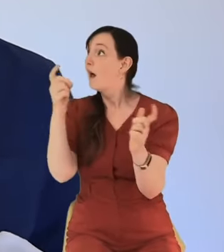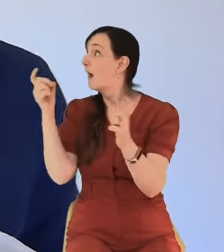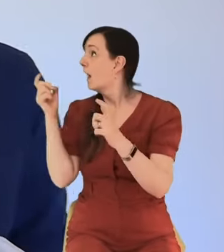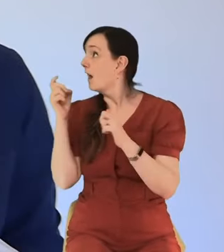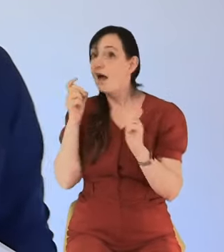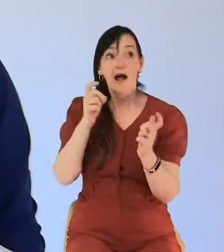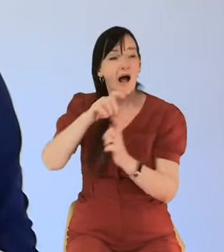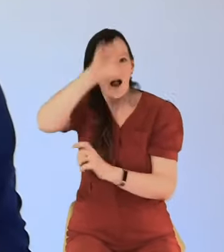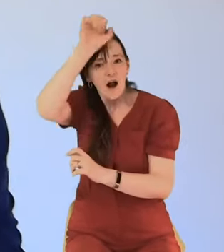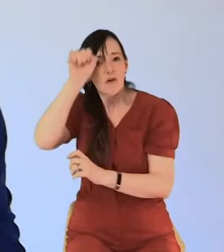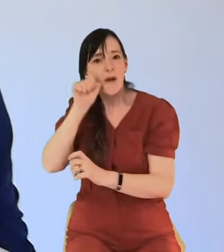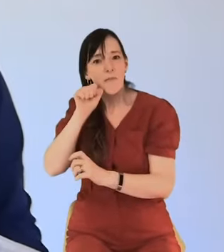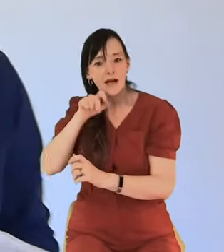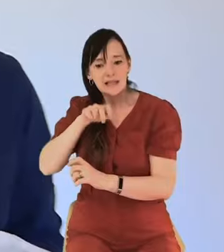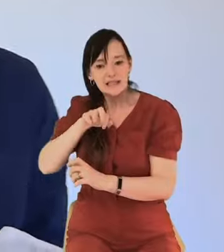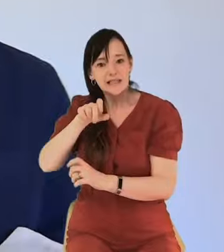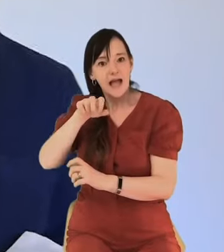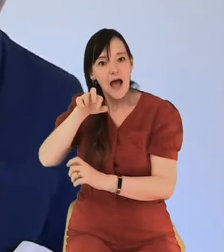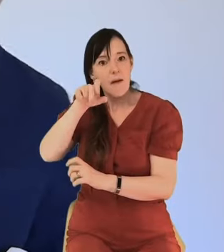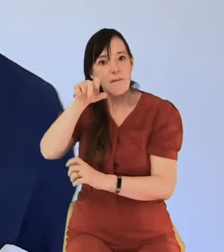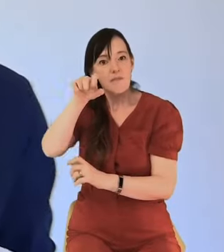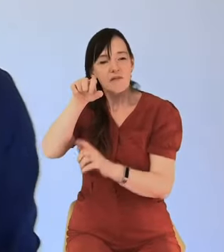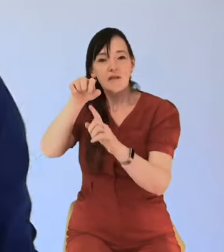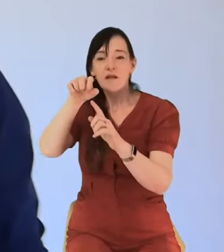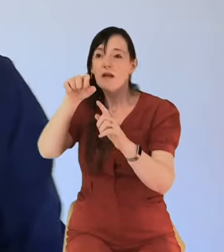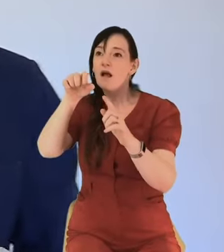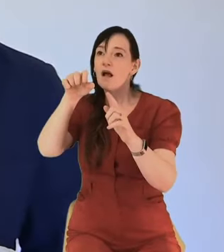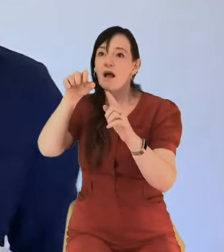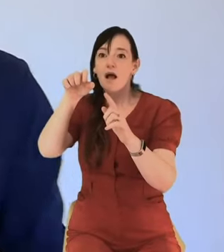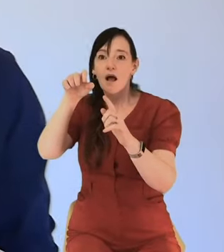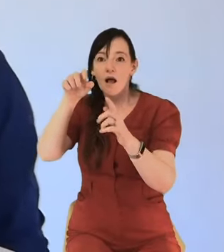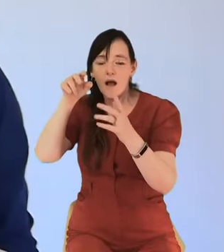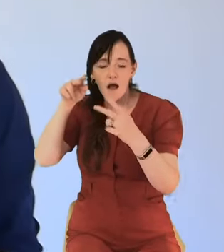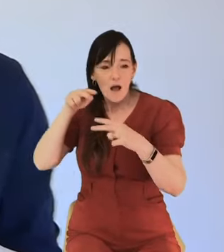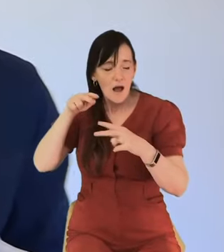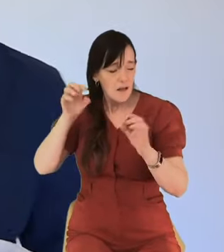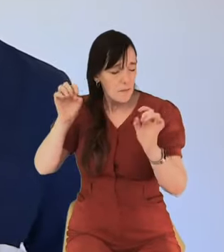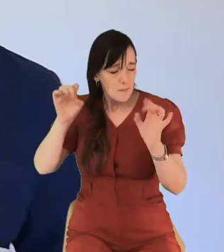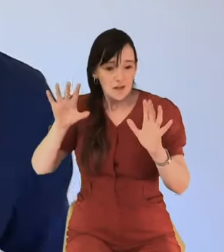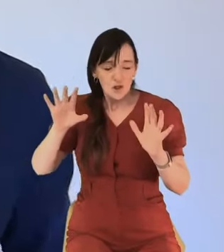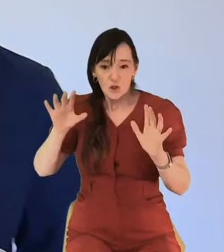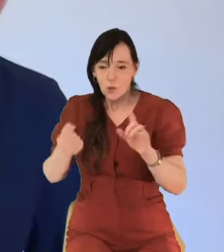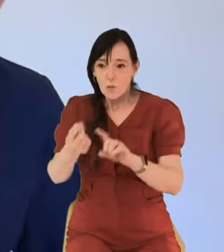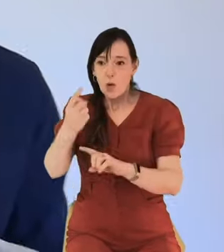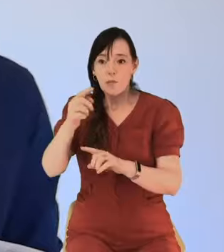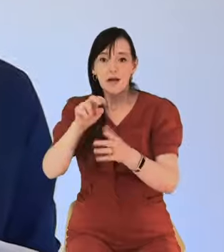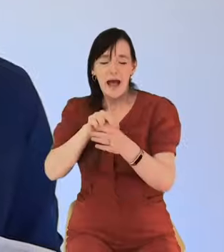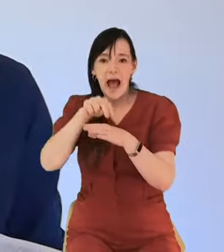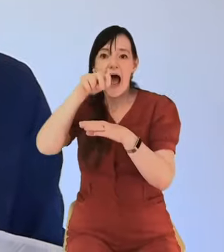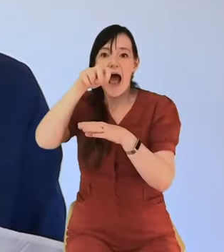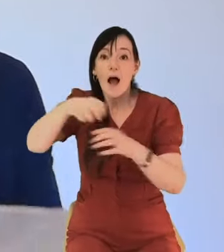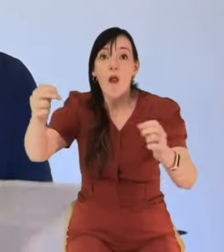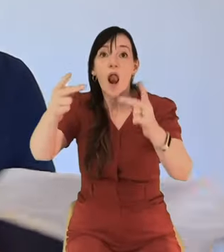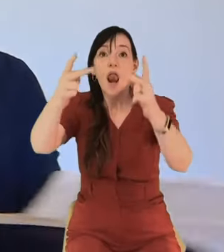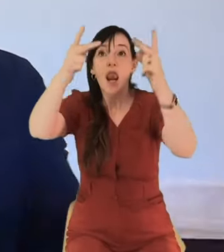our seats, and I remember walking up the steps at the back of the stand in the shade, and then magical moment as we stepped out into